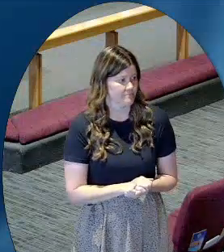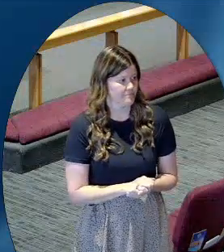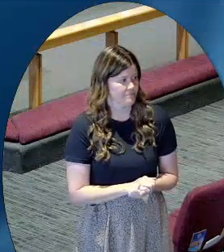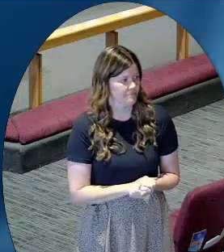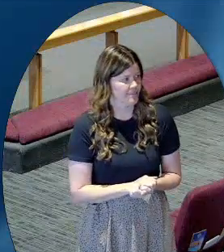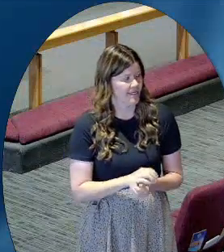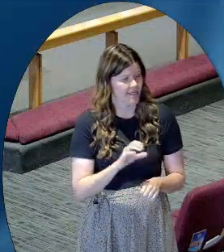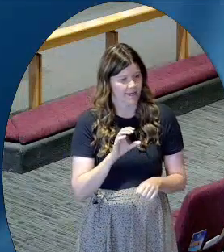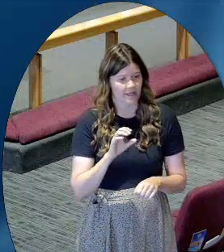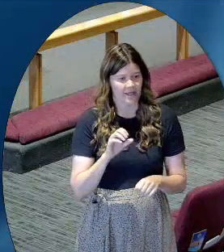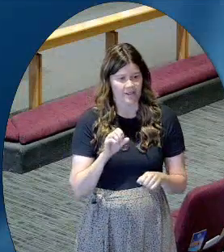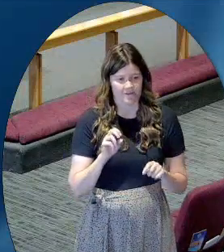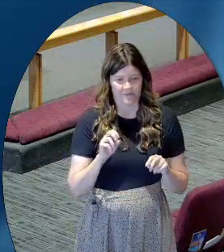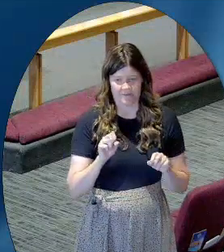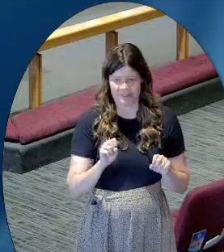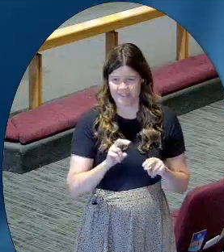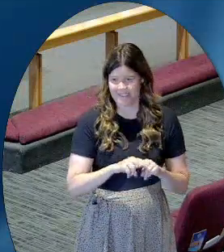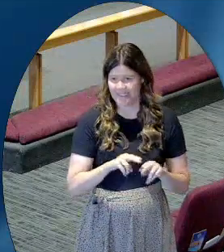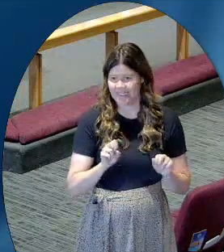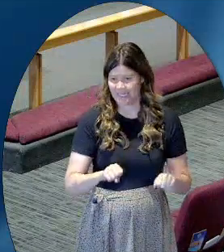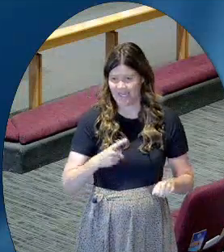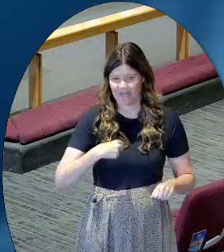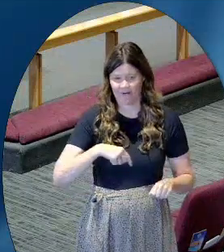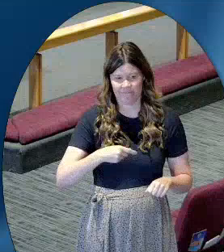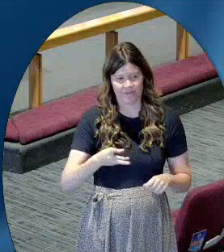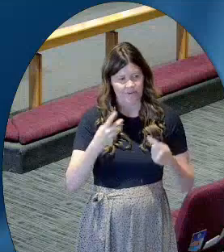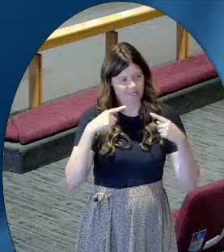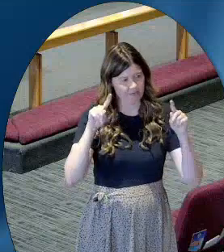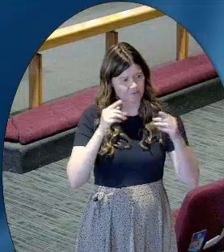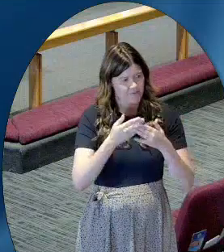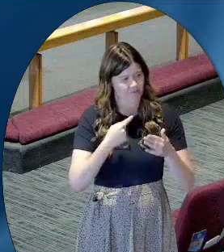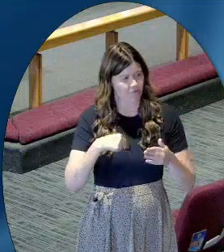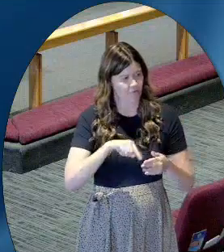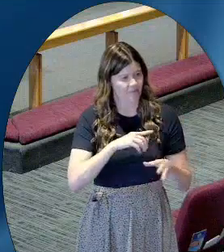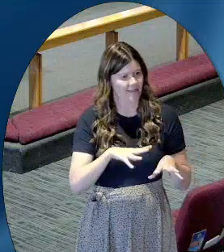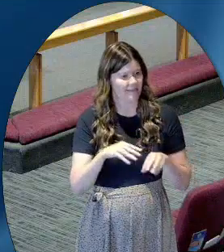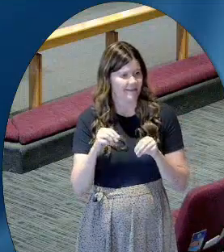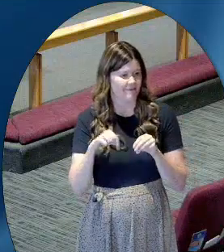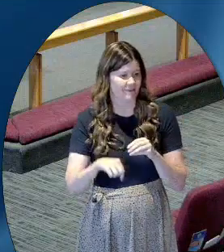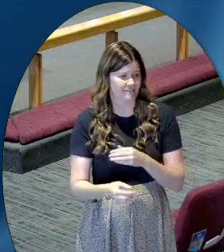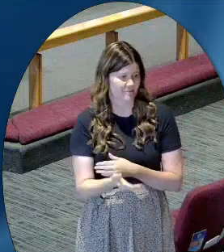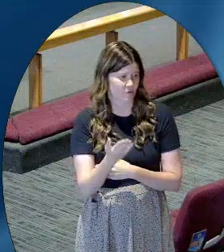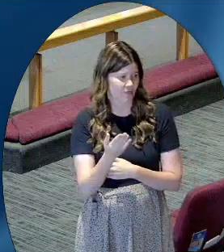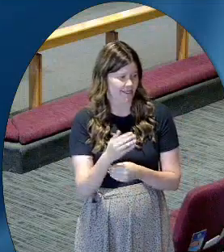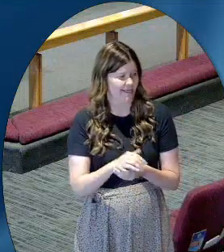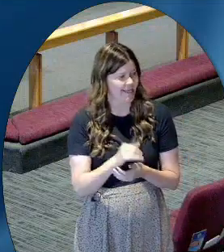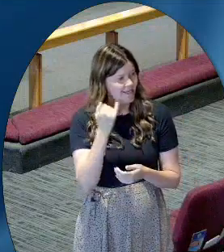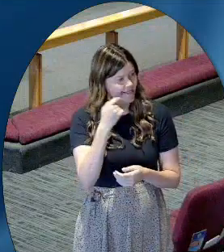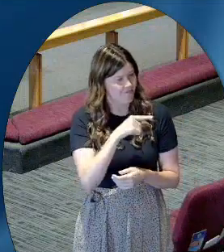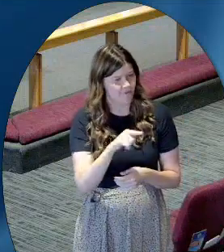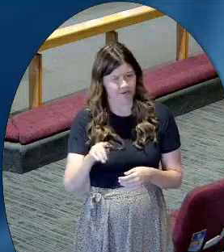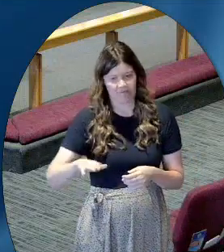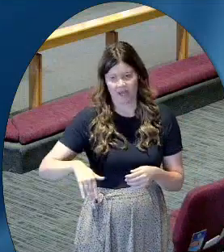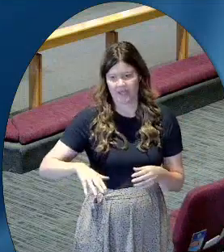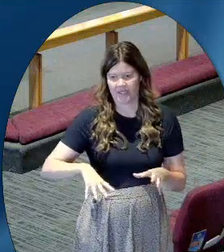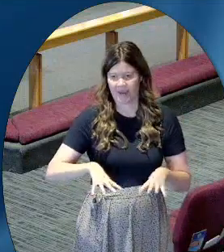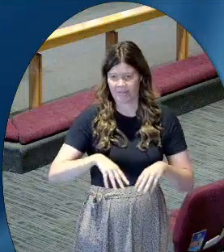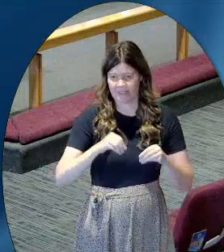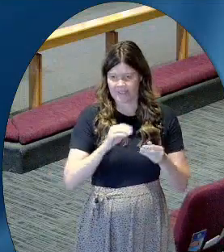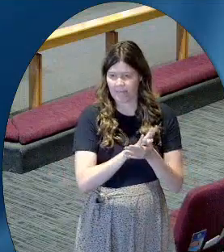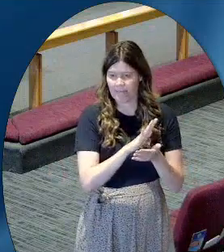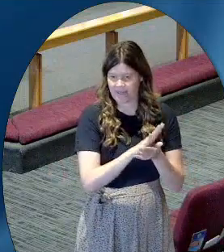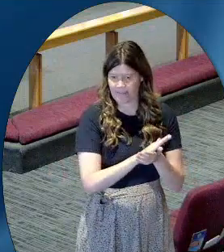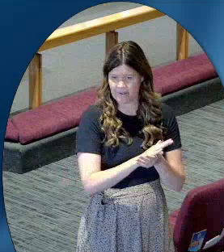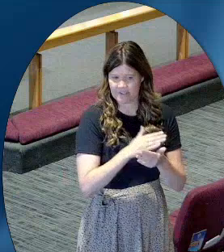Congregation, please be seated. Just a few things before we go forth this morning. If you haven't already picked them up,